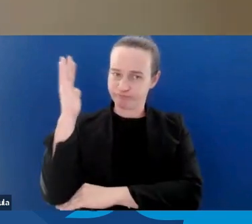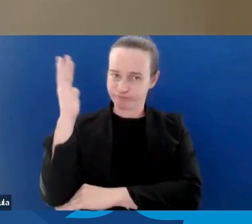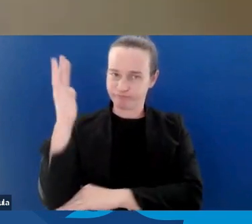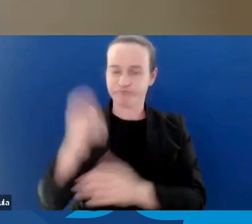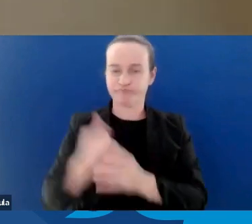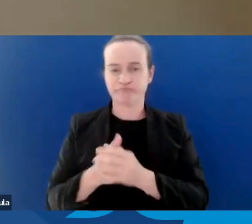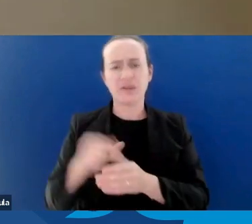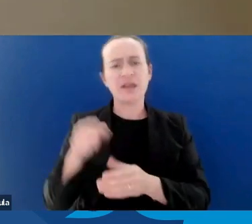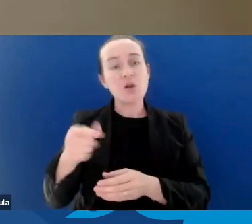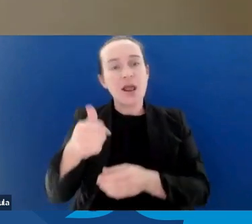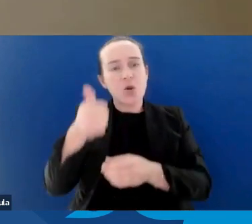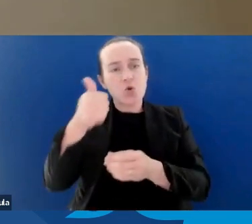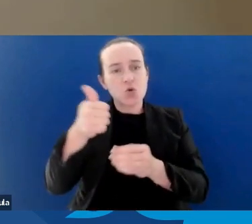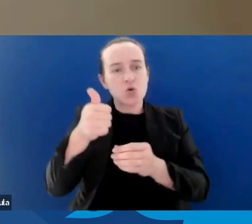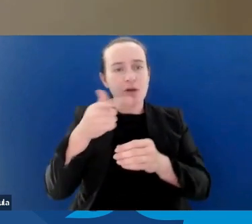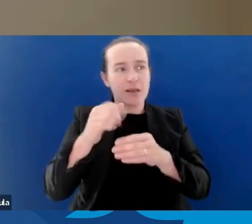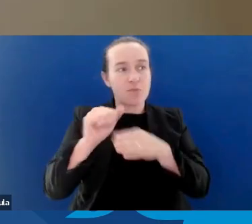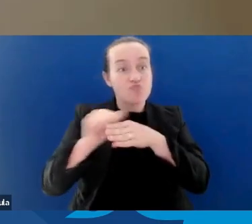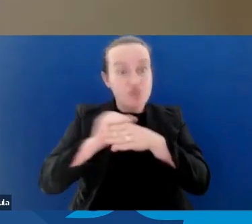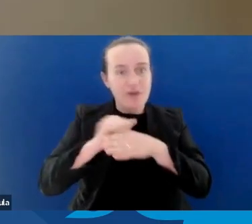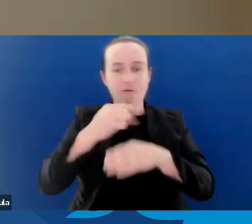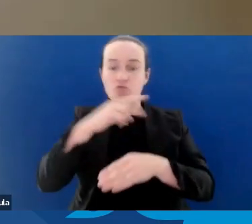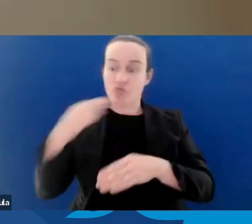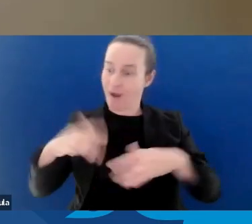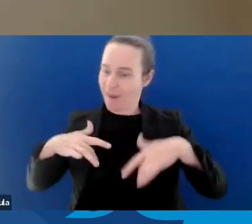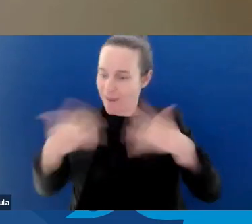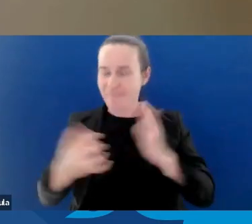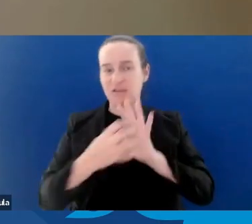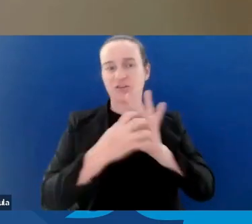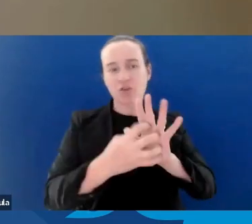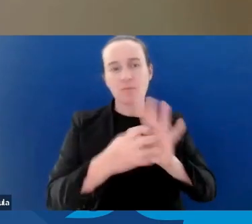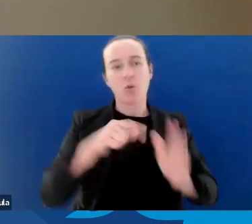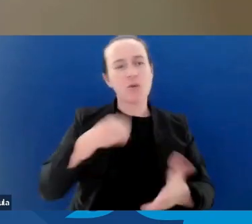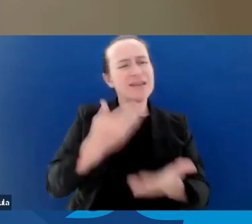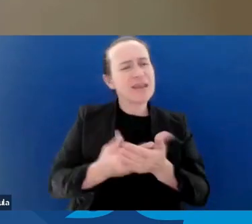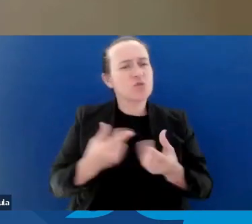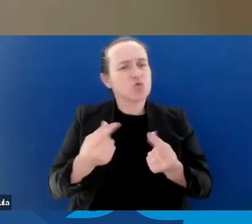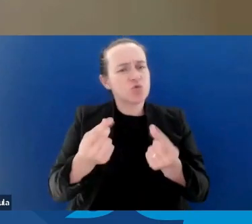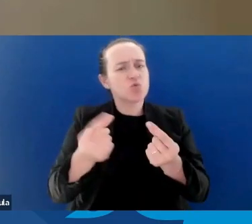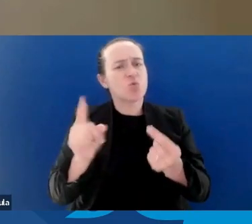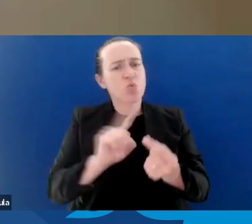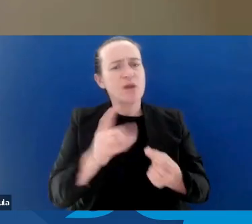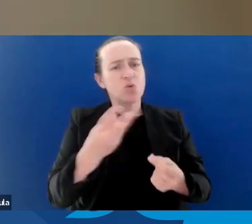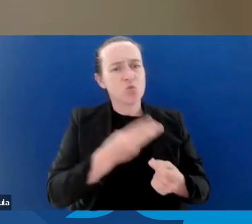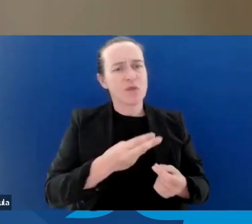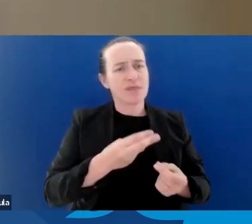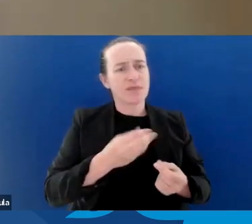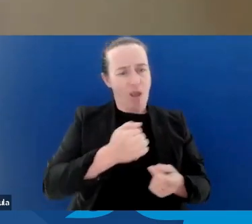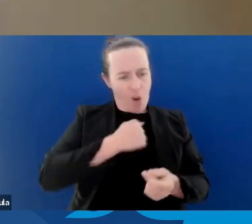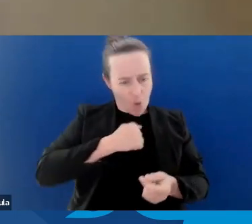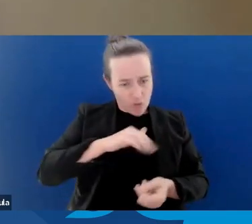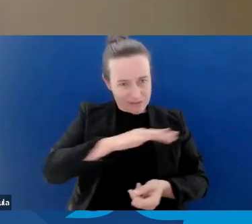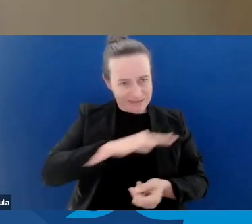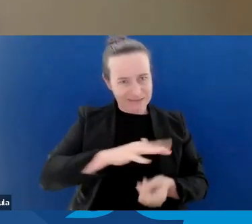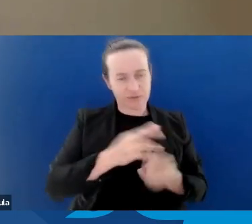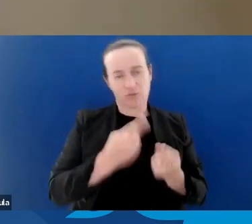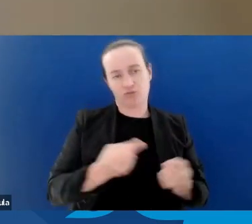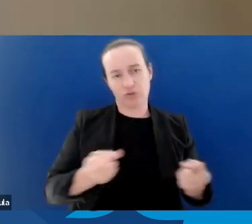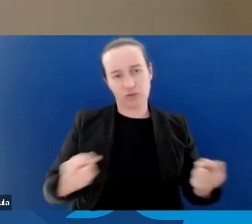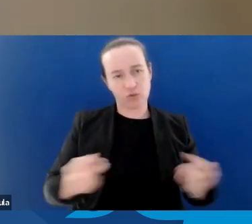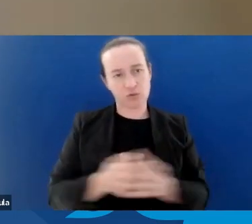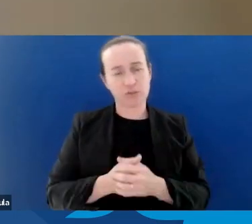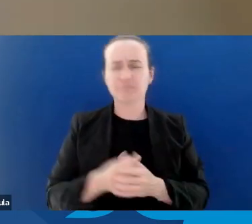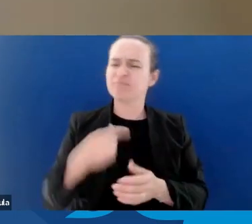practical examples of what we can be doing with domestic resourcing. I just want to check if there's